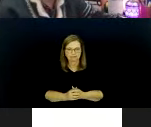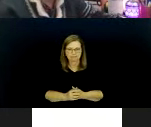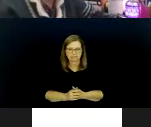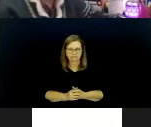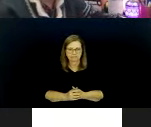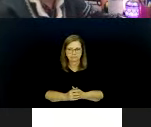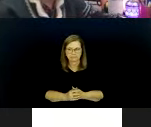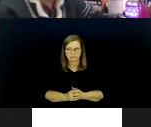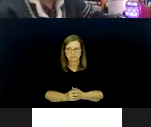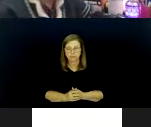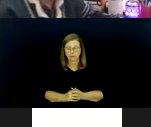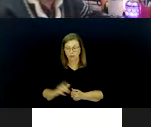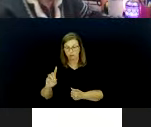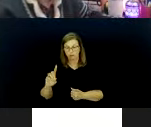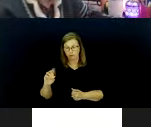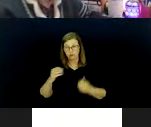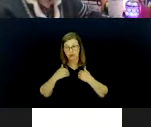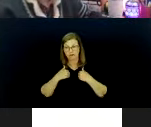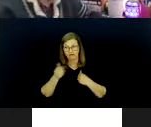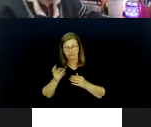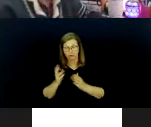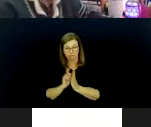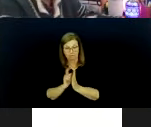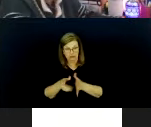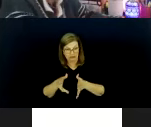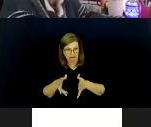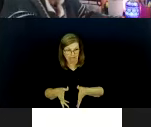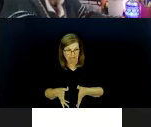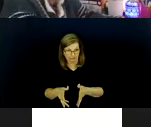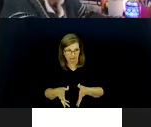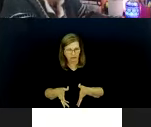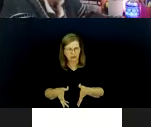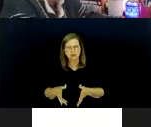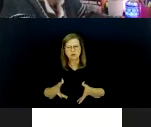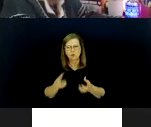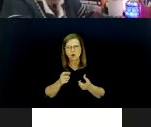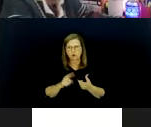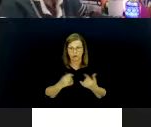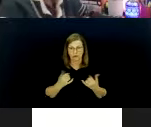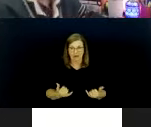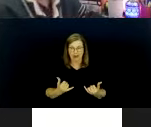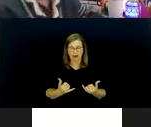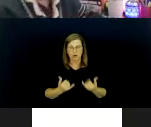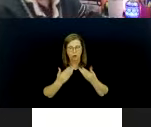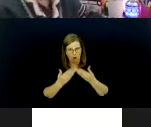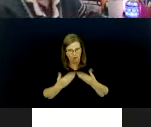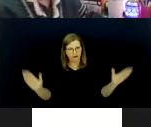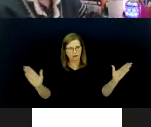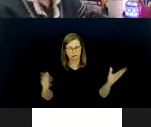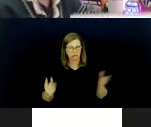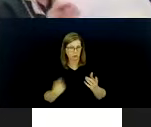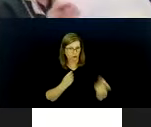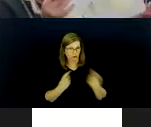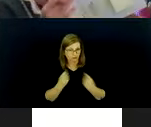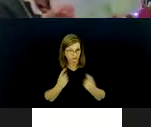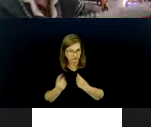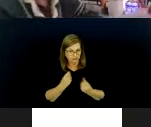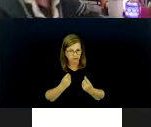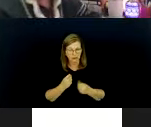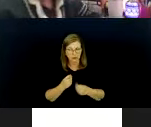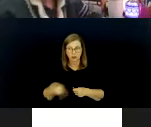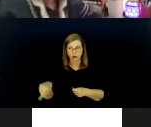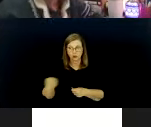We do have a few minutes left. So we want to, at this time, open it up to questions. You guys have